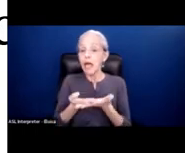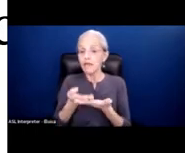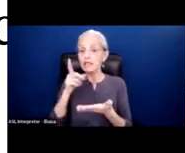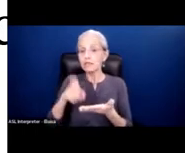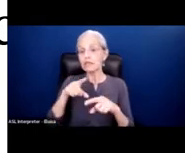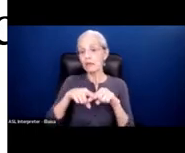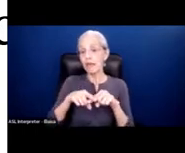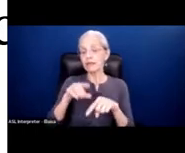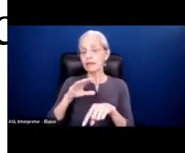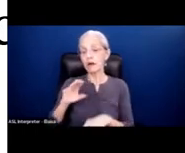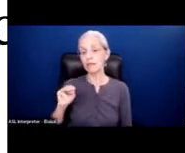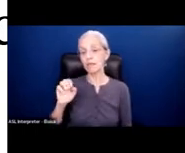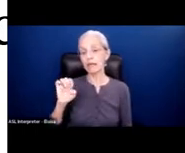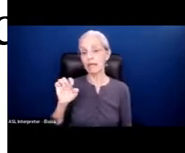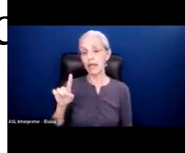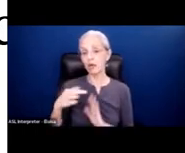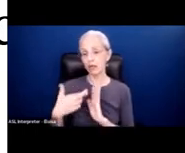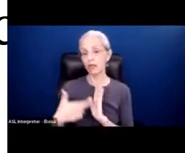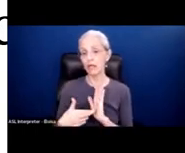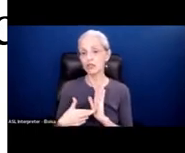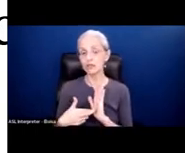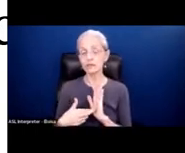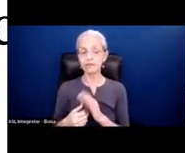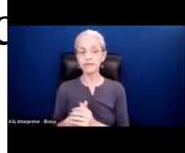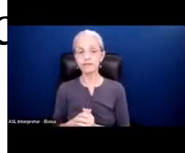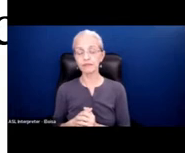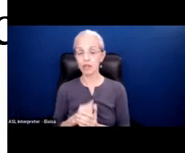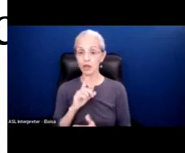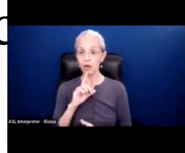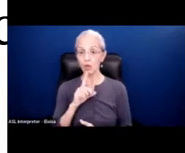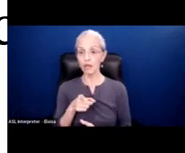on the Medicaid regulations. It's really